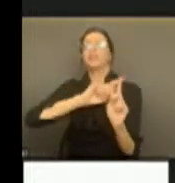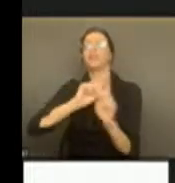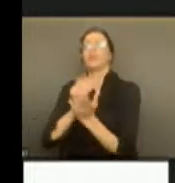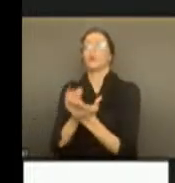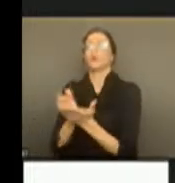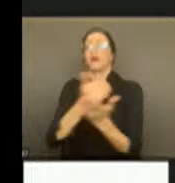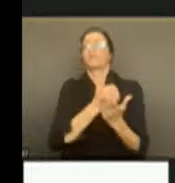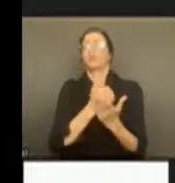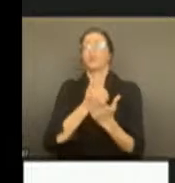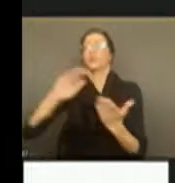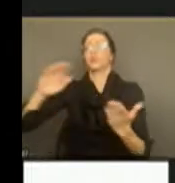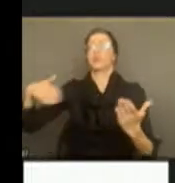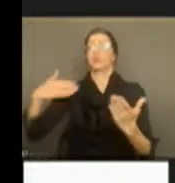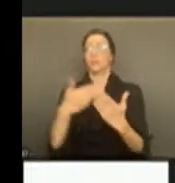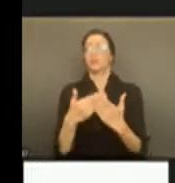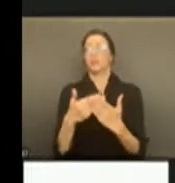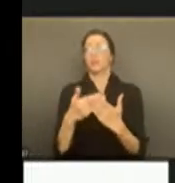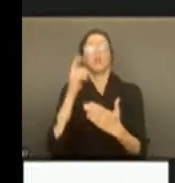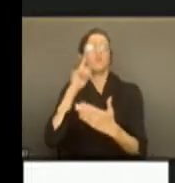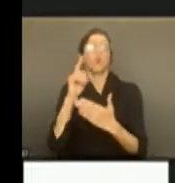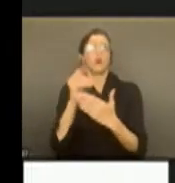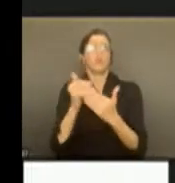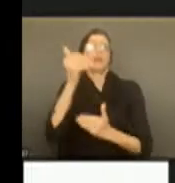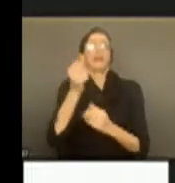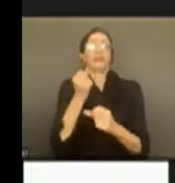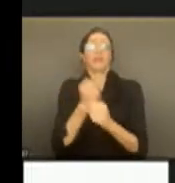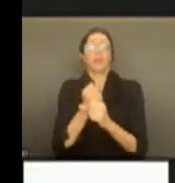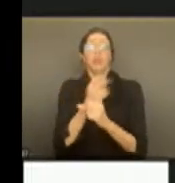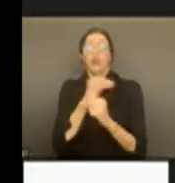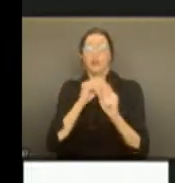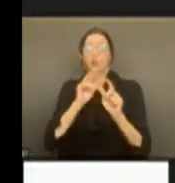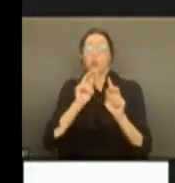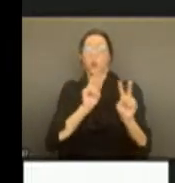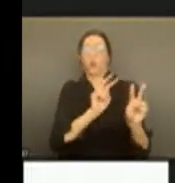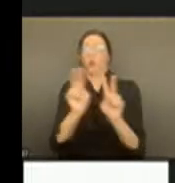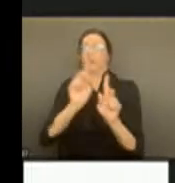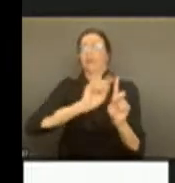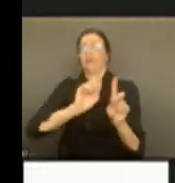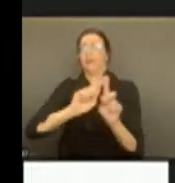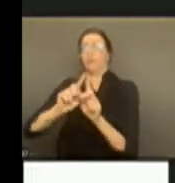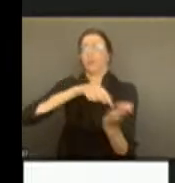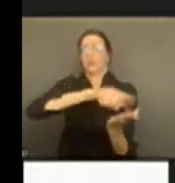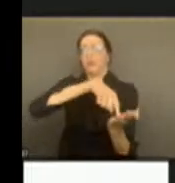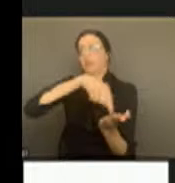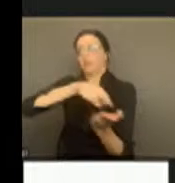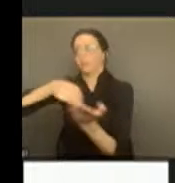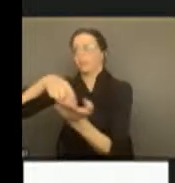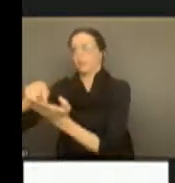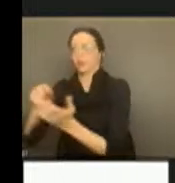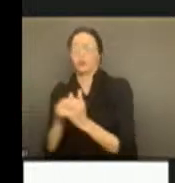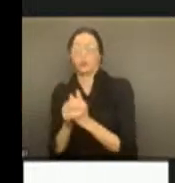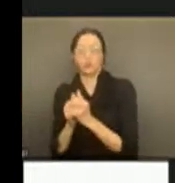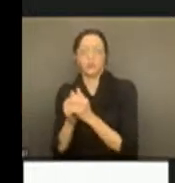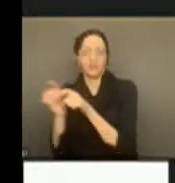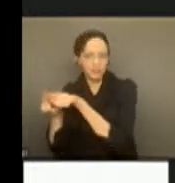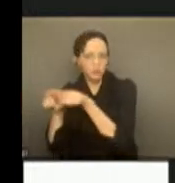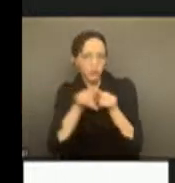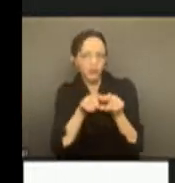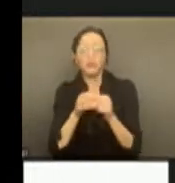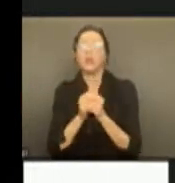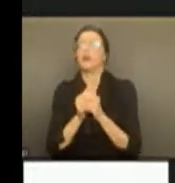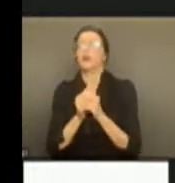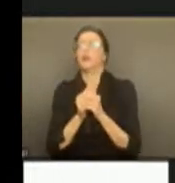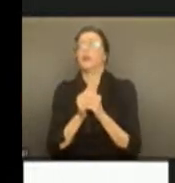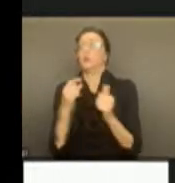the expenditures as well. And then once we figure out more or less how we're going to perform this year, then we make